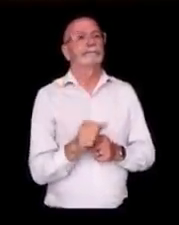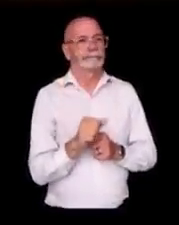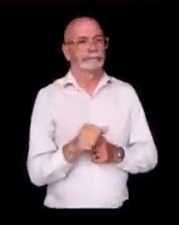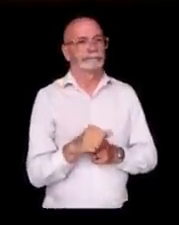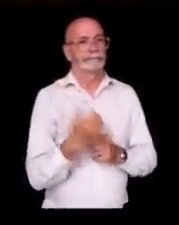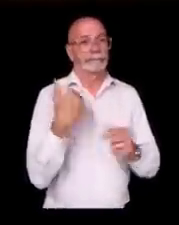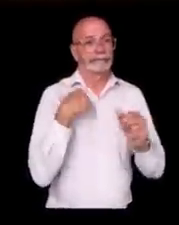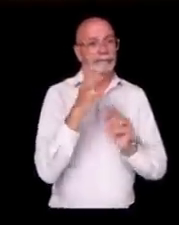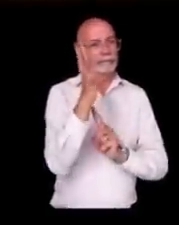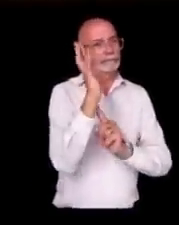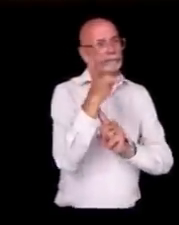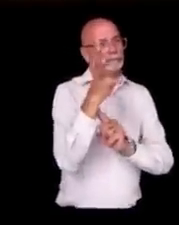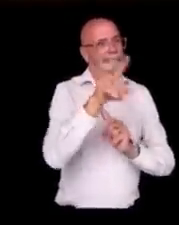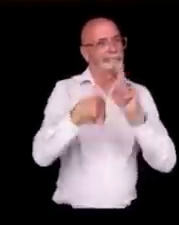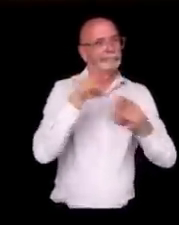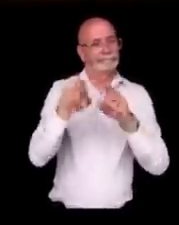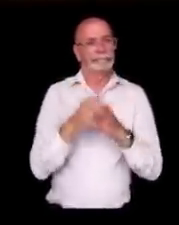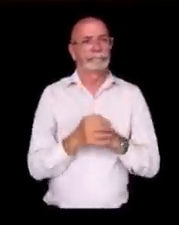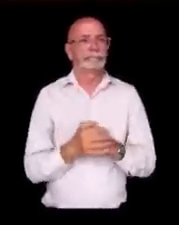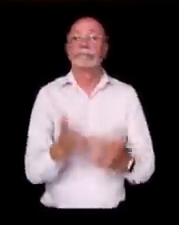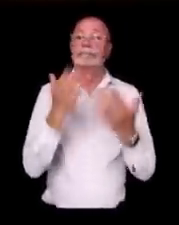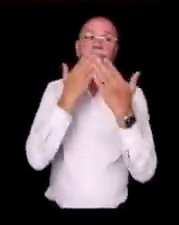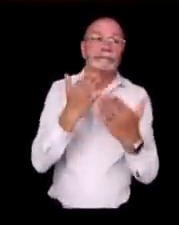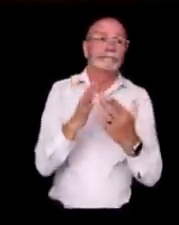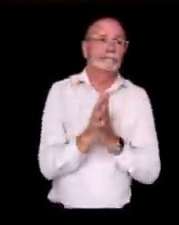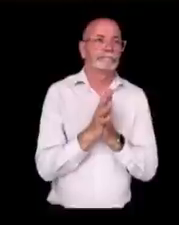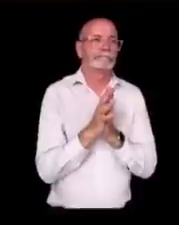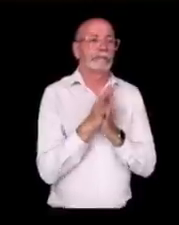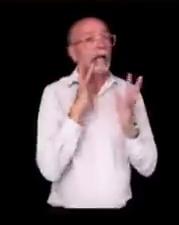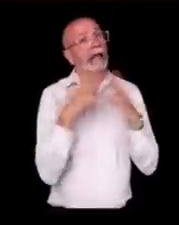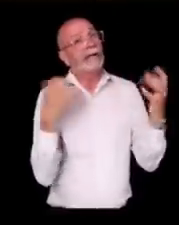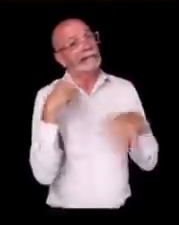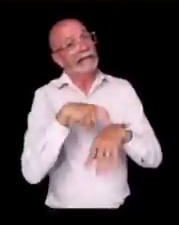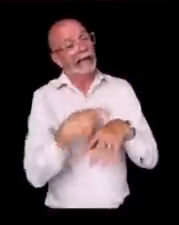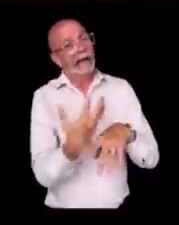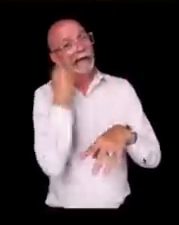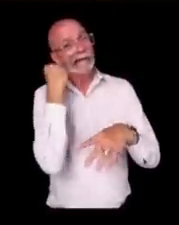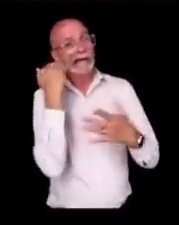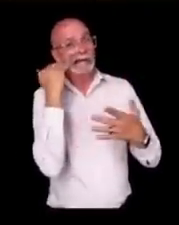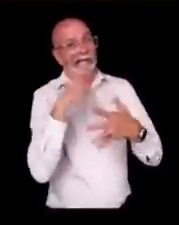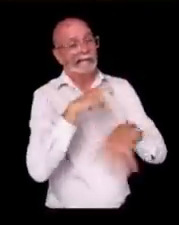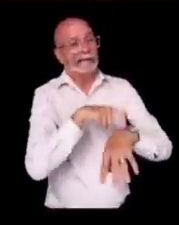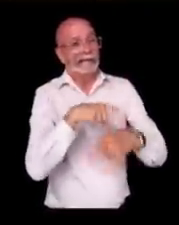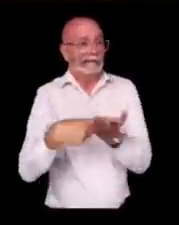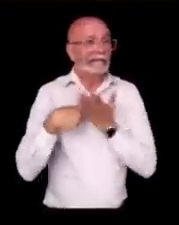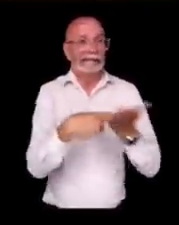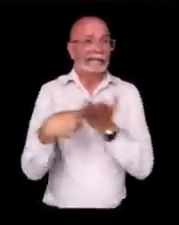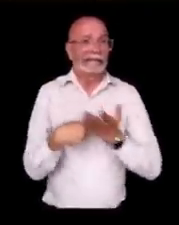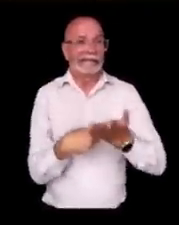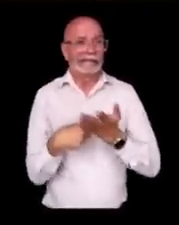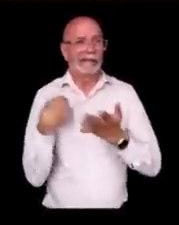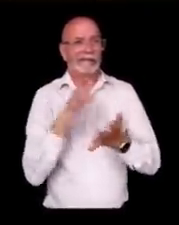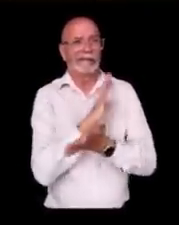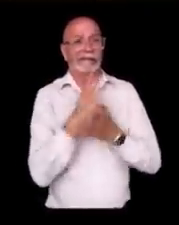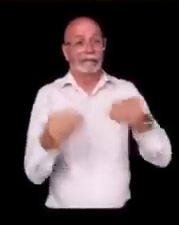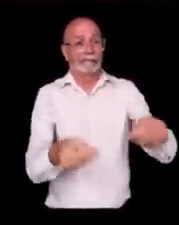lot of time to discuss and vet this report. The report's lengthy, and a lot